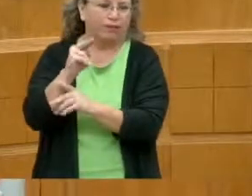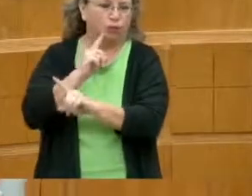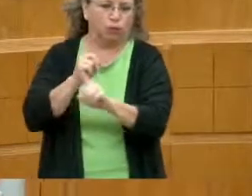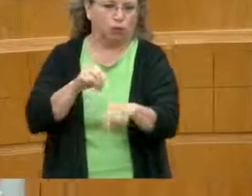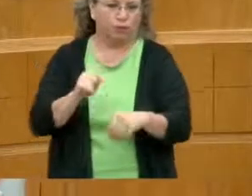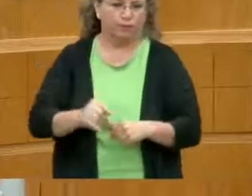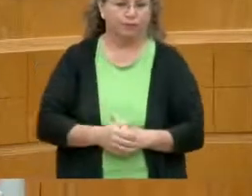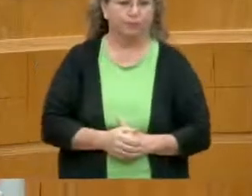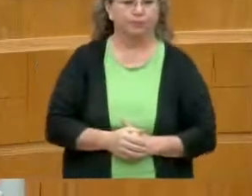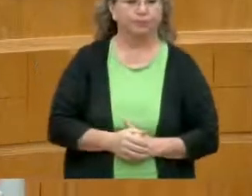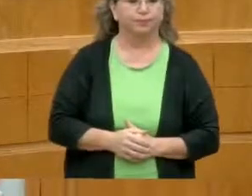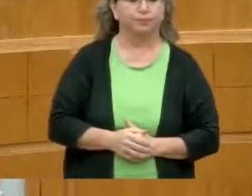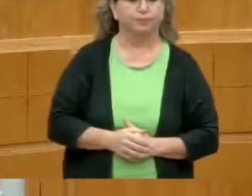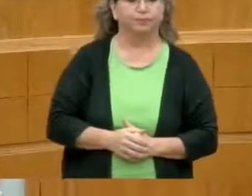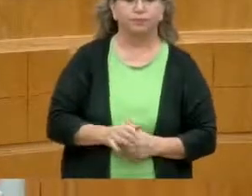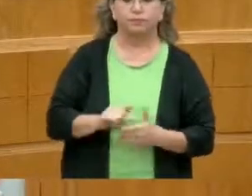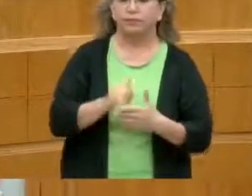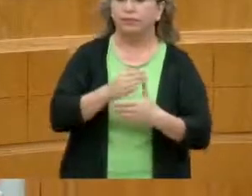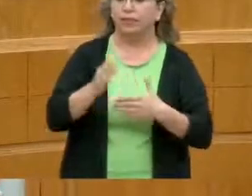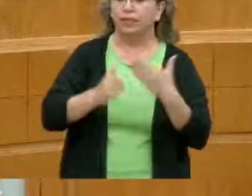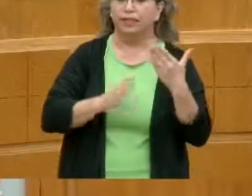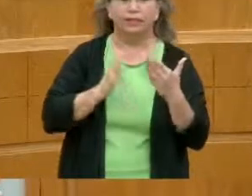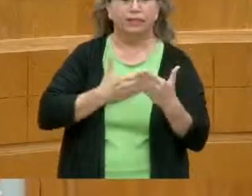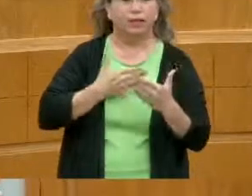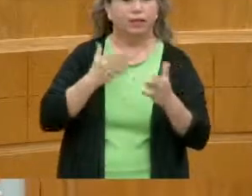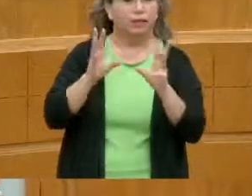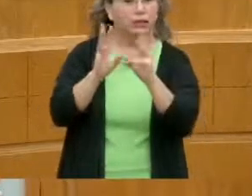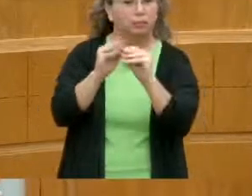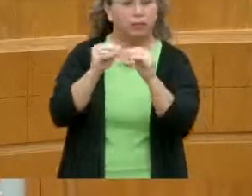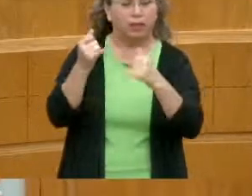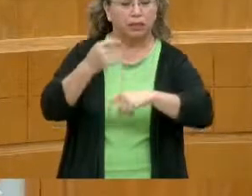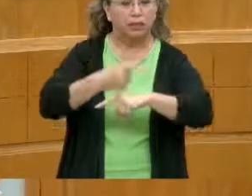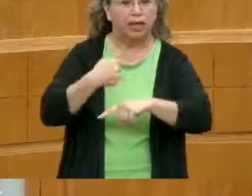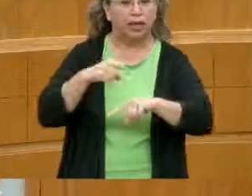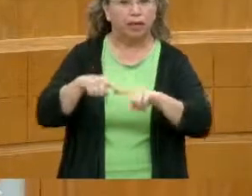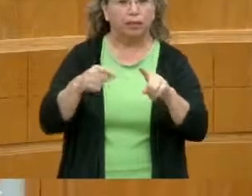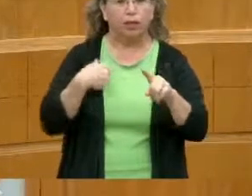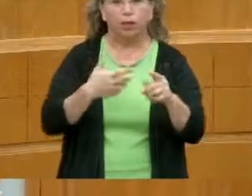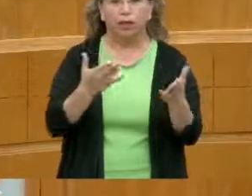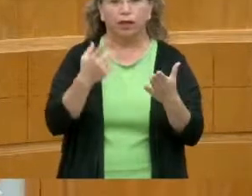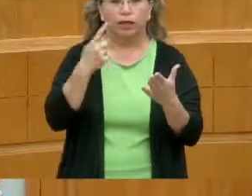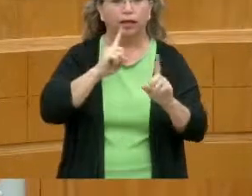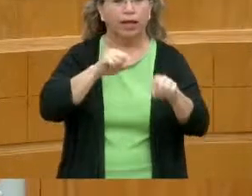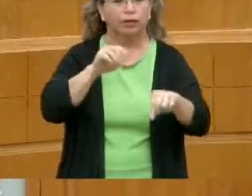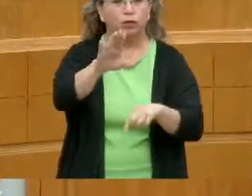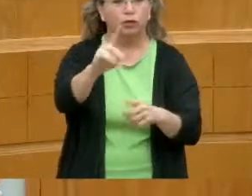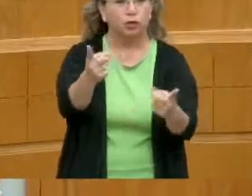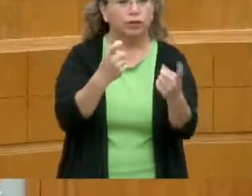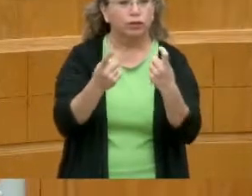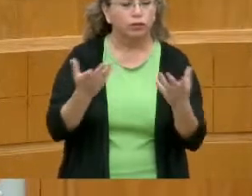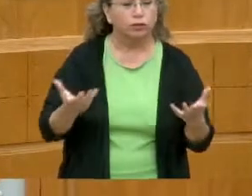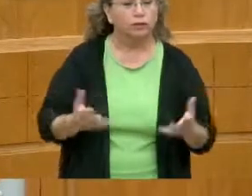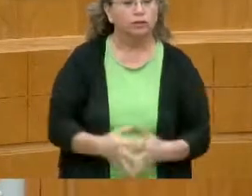that concludes our briefing today. We're here to answer any questions that the media might have.